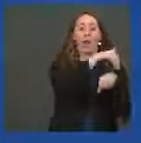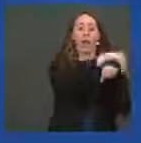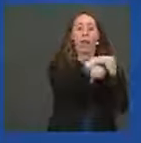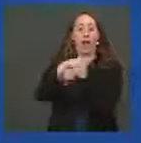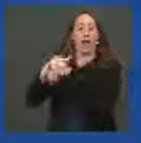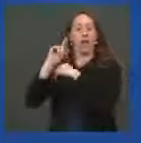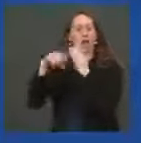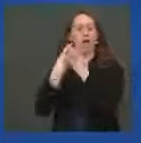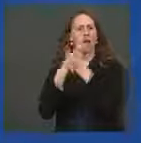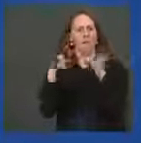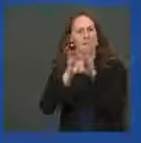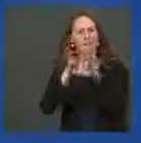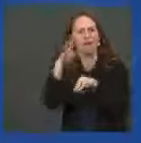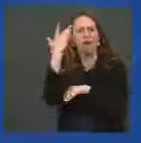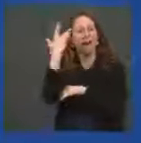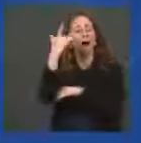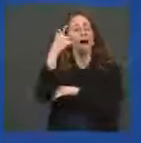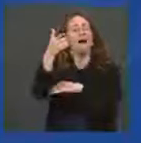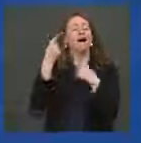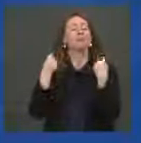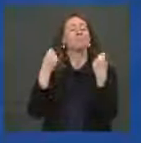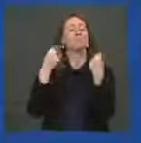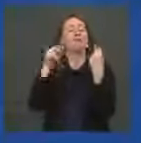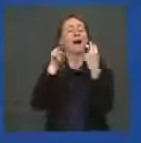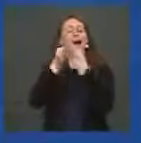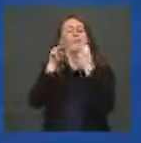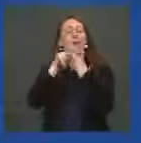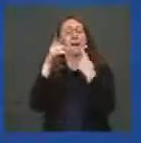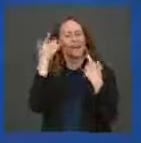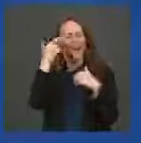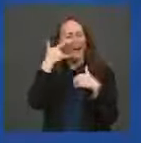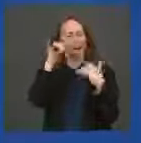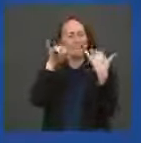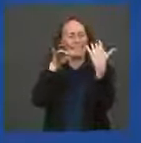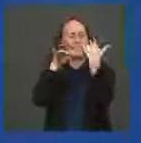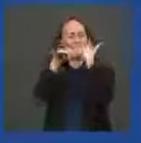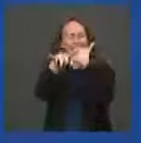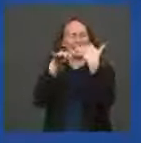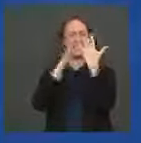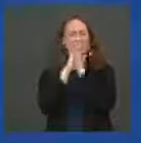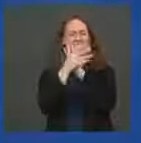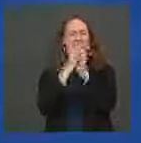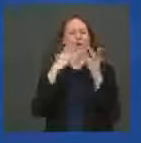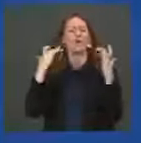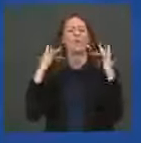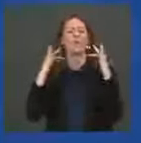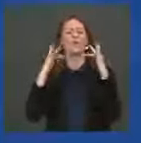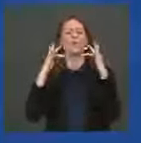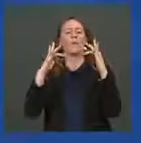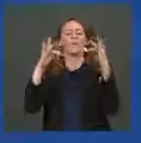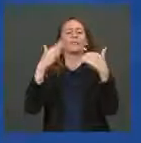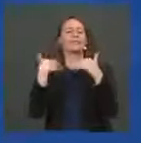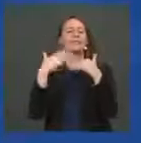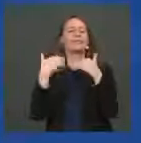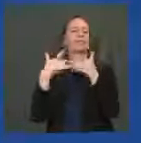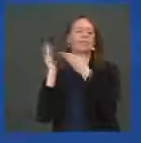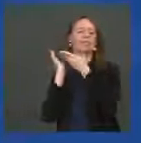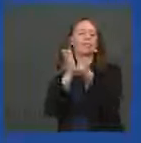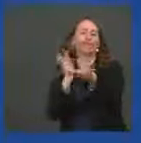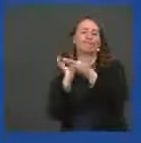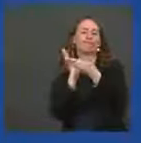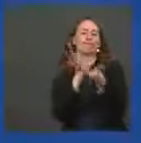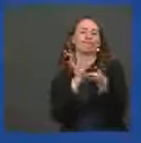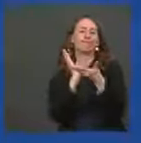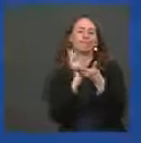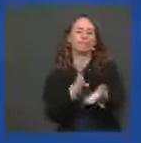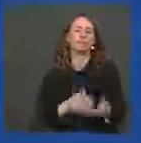highways are less crowded in the evening, at night. In fact, during off-peak hours in Los Angeles, cargo leaves the